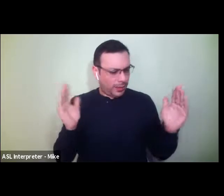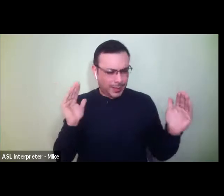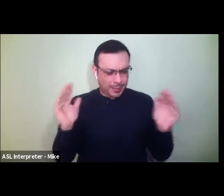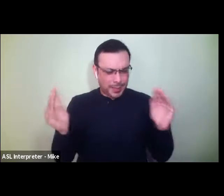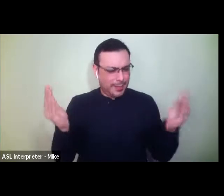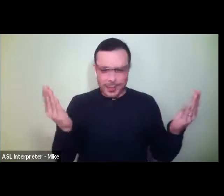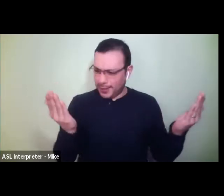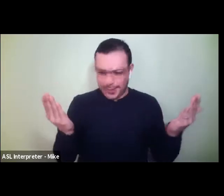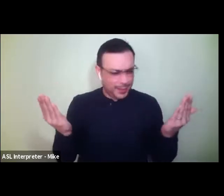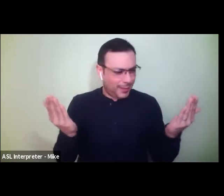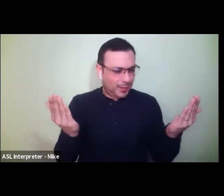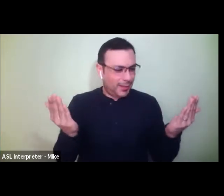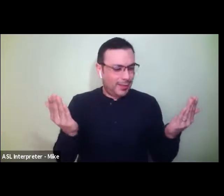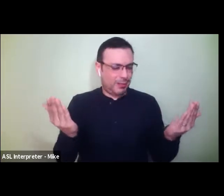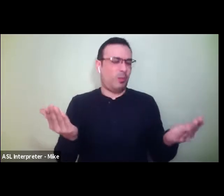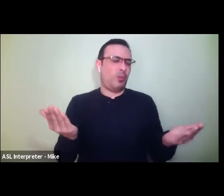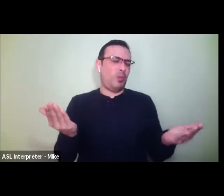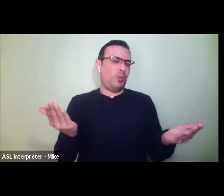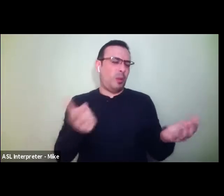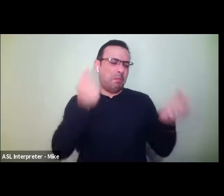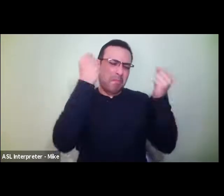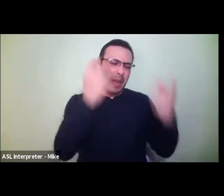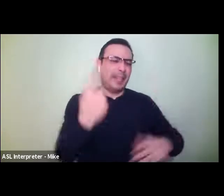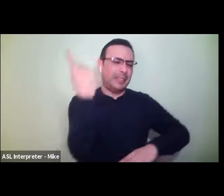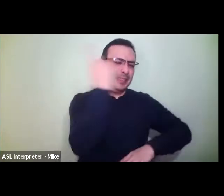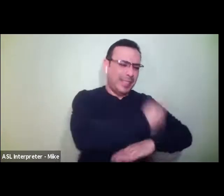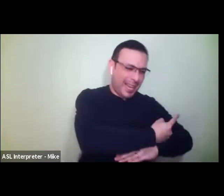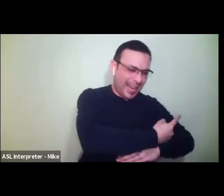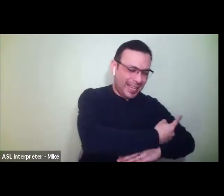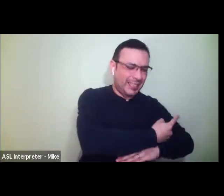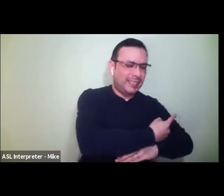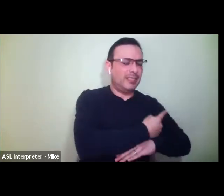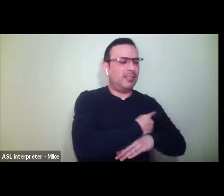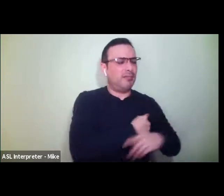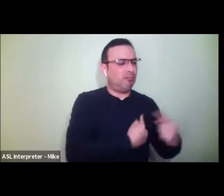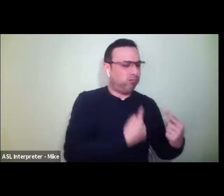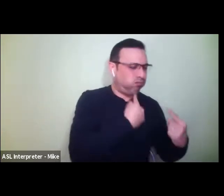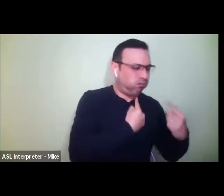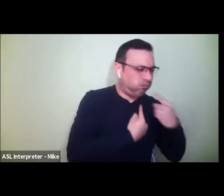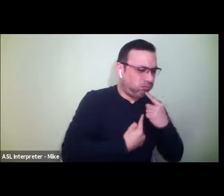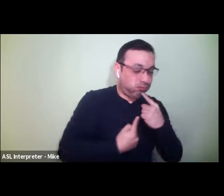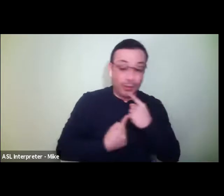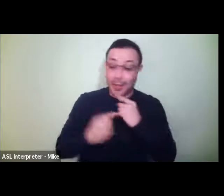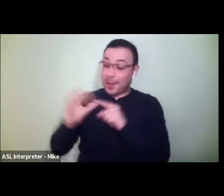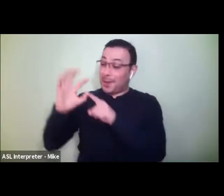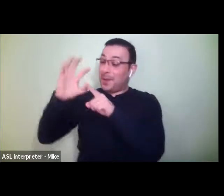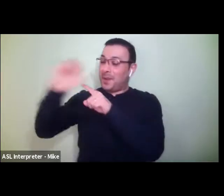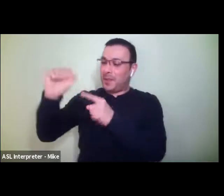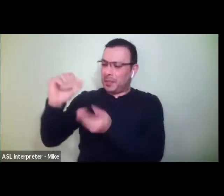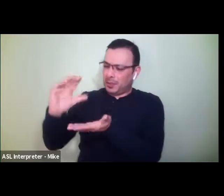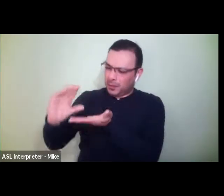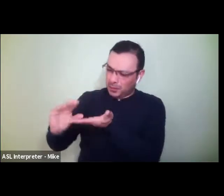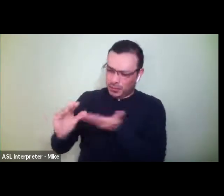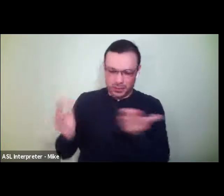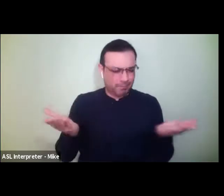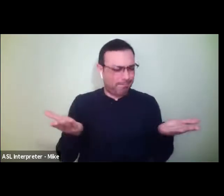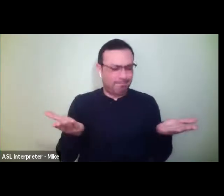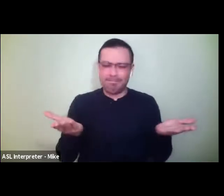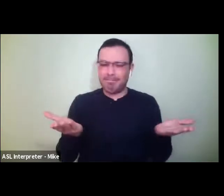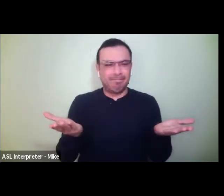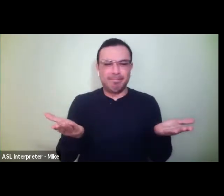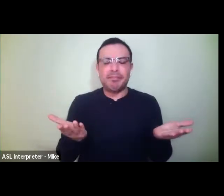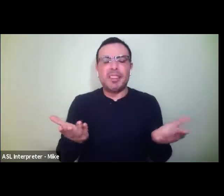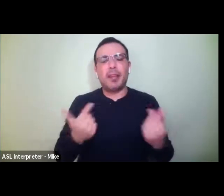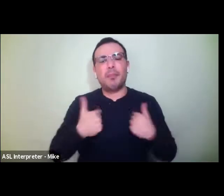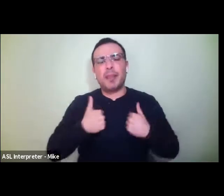I am more saddened than uplifted. It is not enough for us to think in terms of just